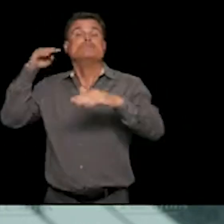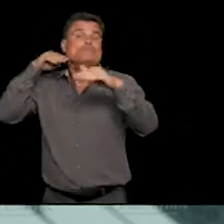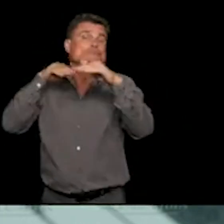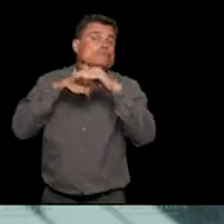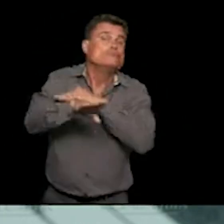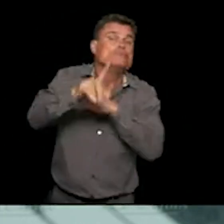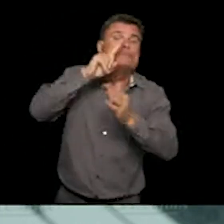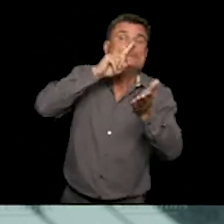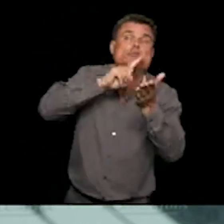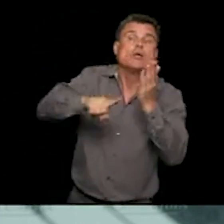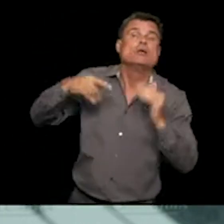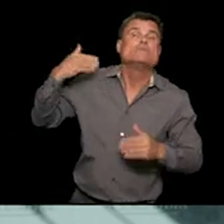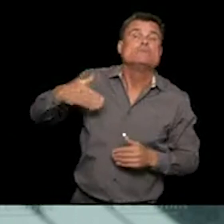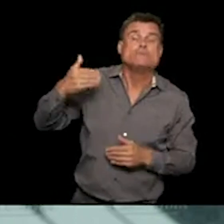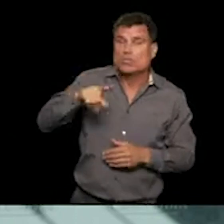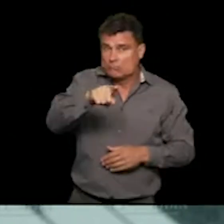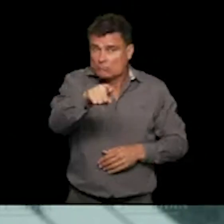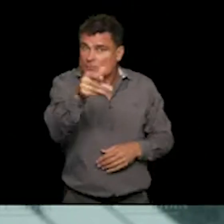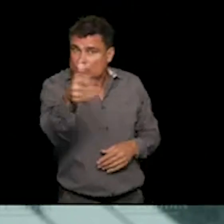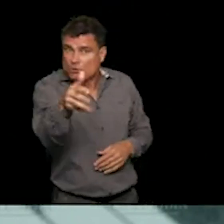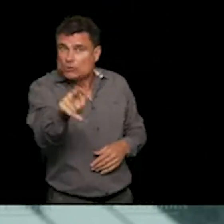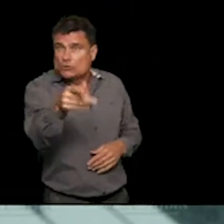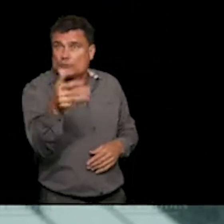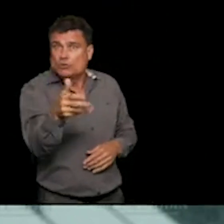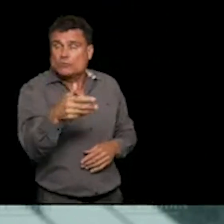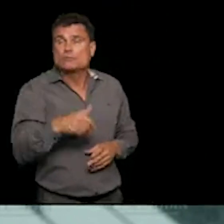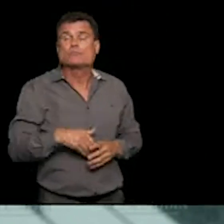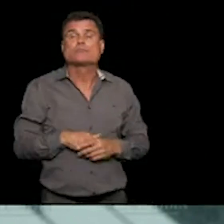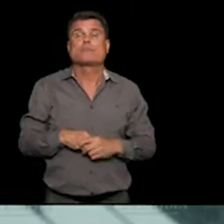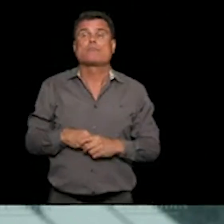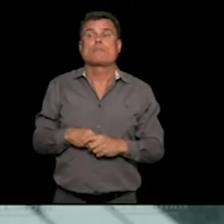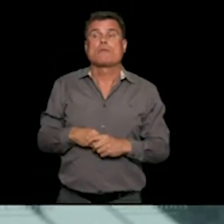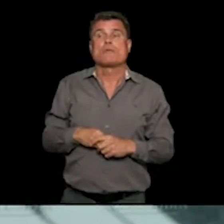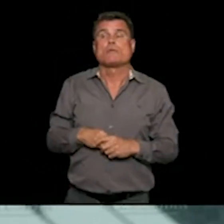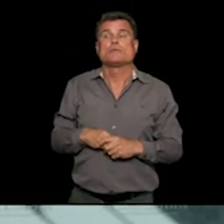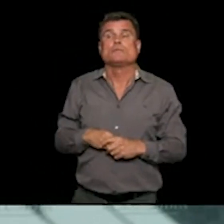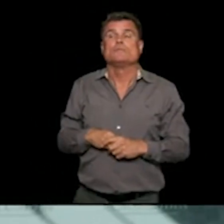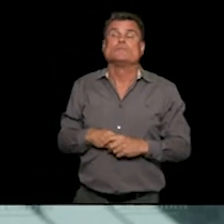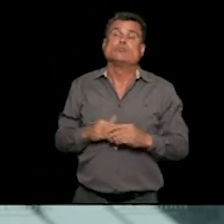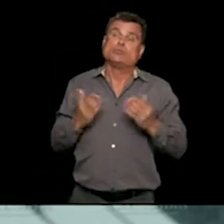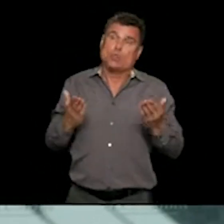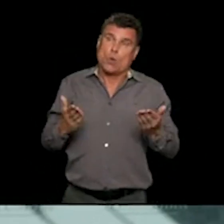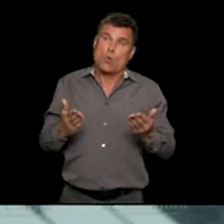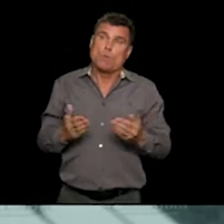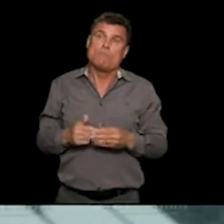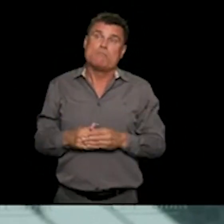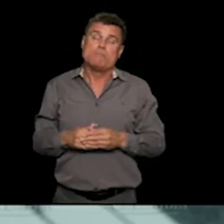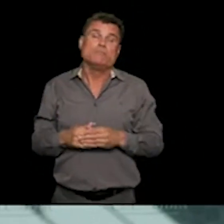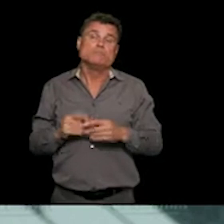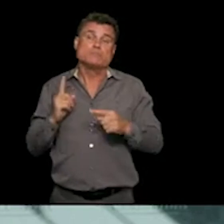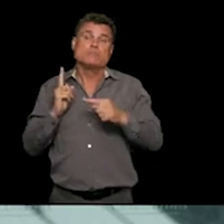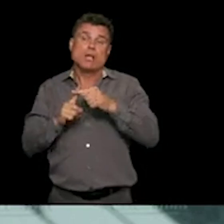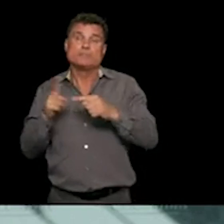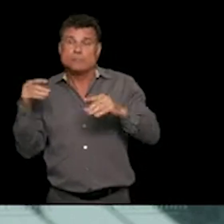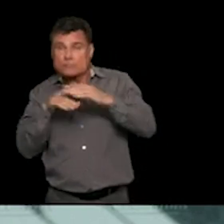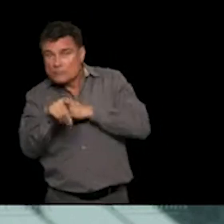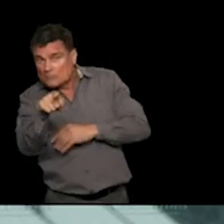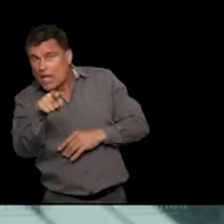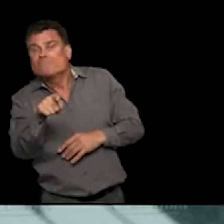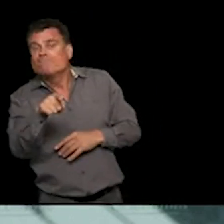disperse, and they may decide that, given the nature of it, that it's not just about dispersing, but you will receive